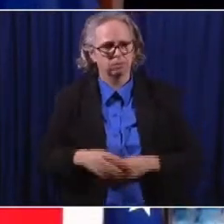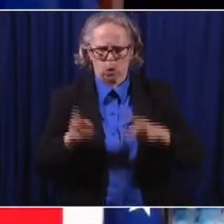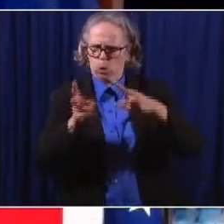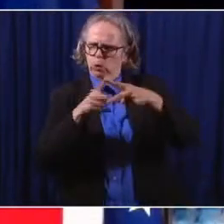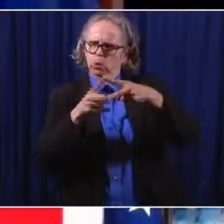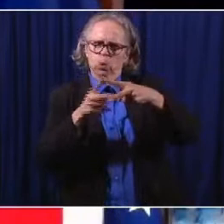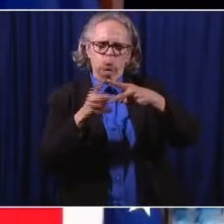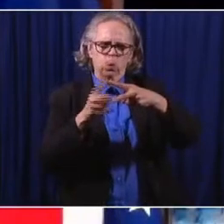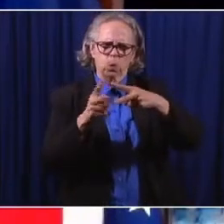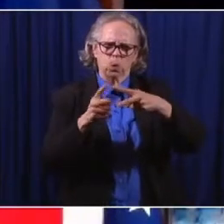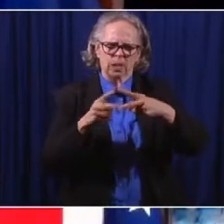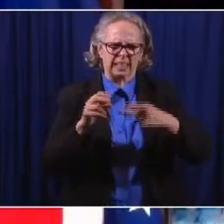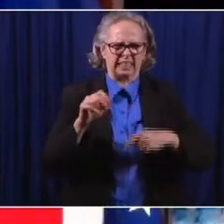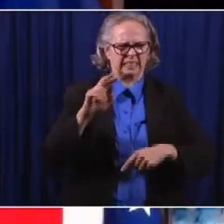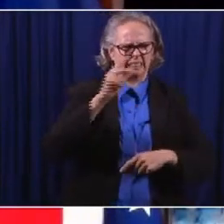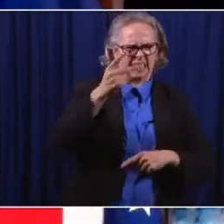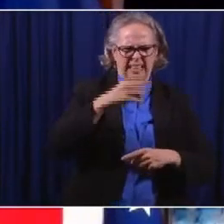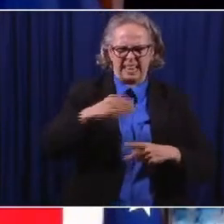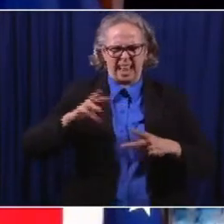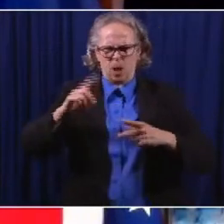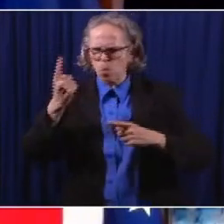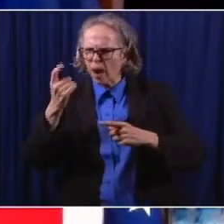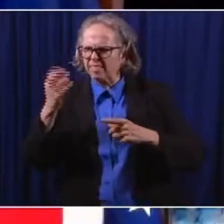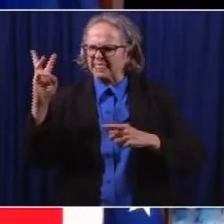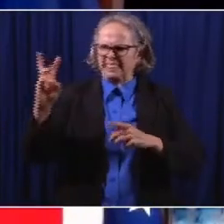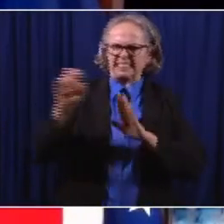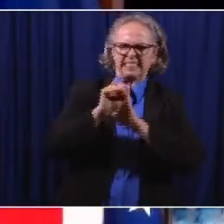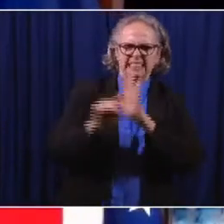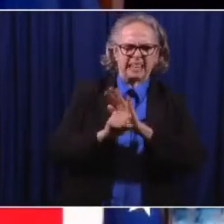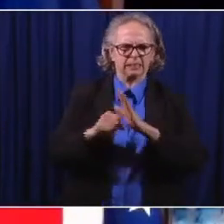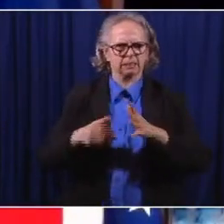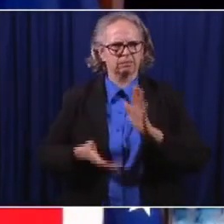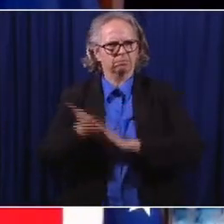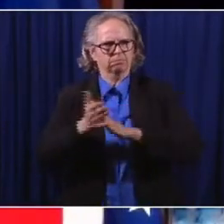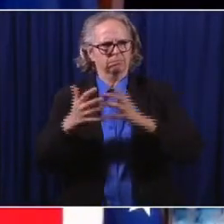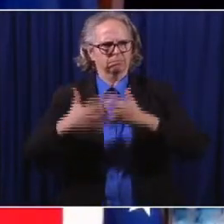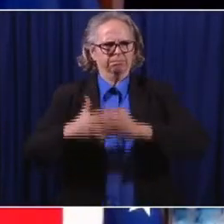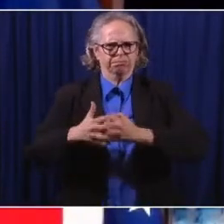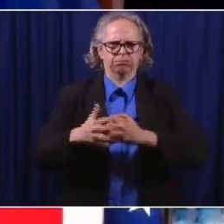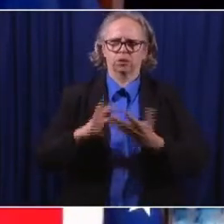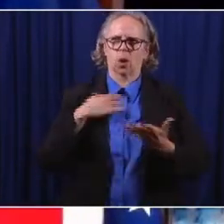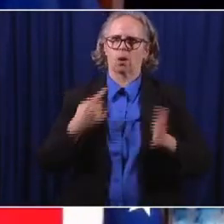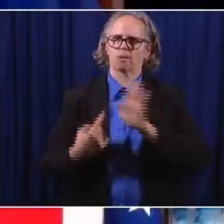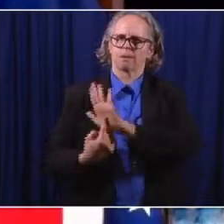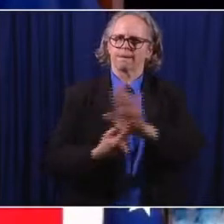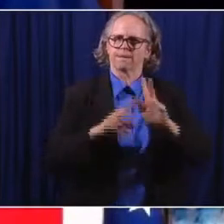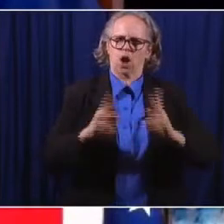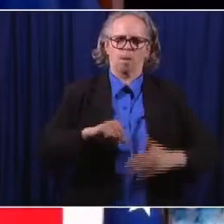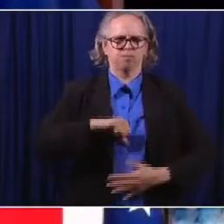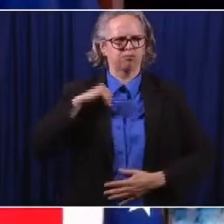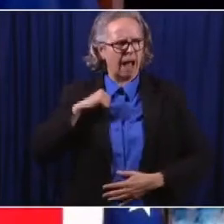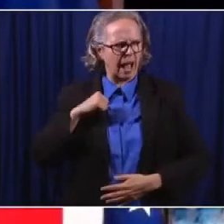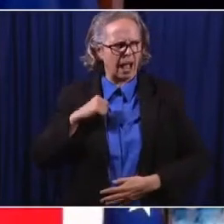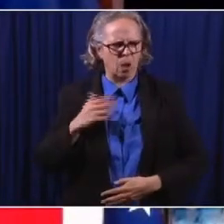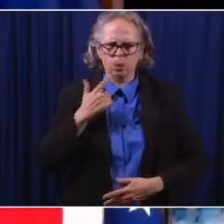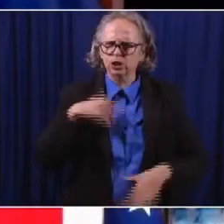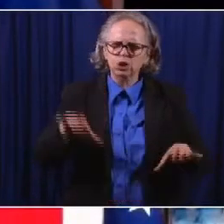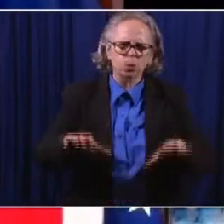contractors, businesses that Ohio, as it's seen through the Department of Defense, is a great place to